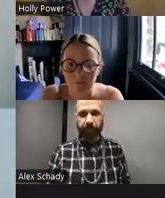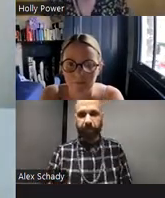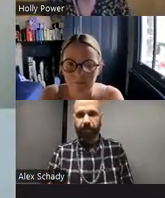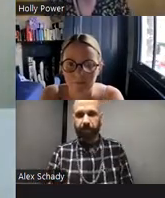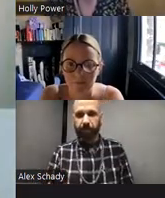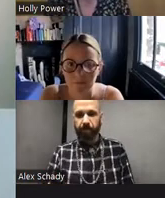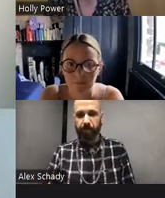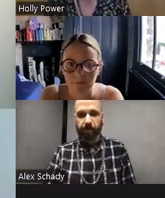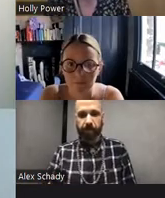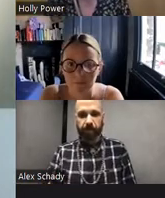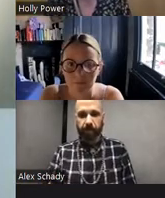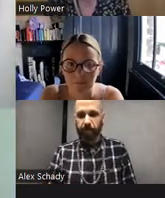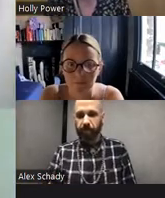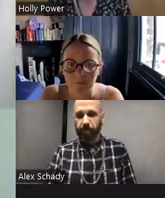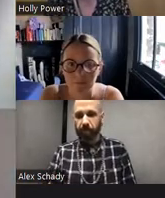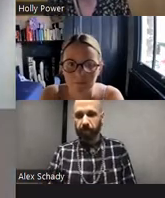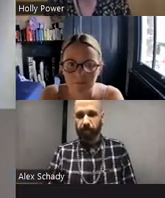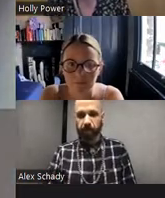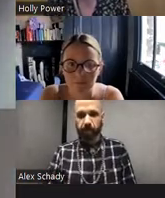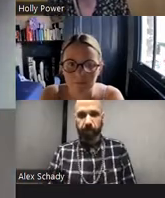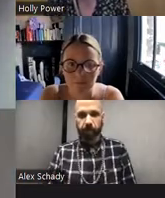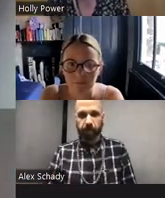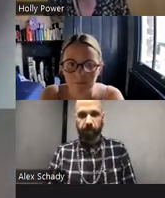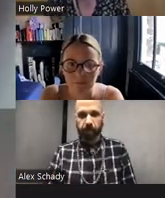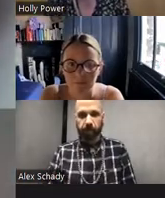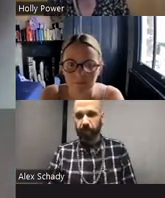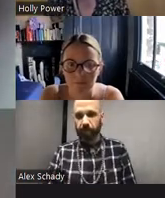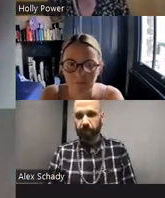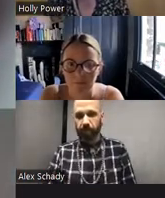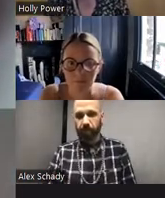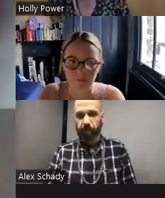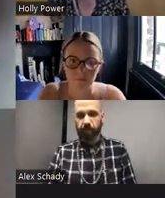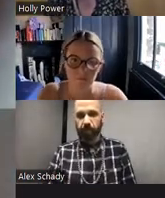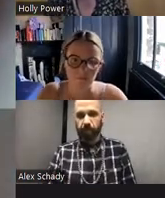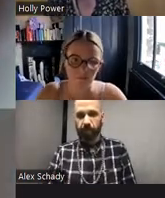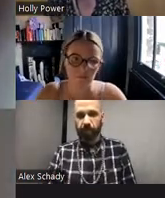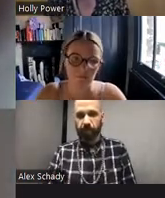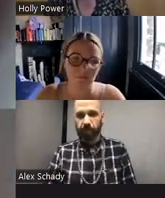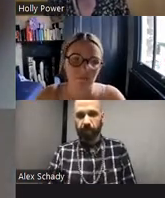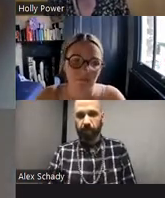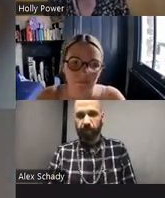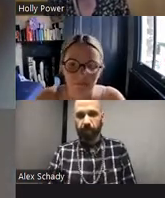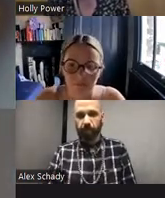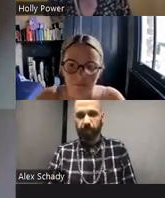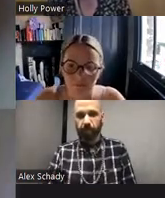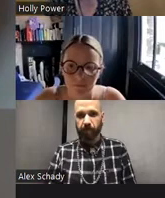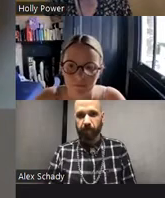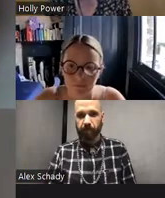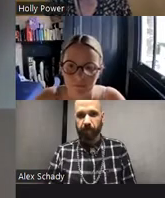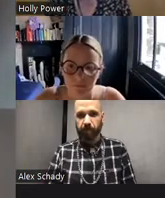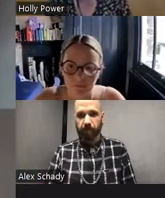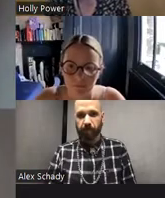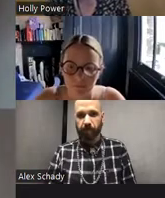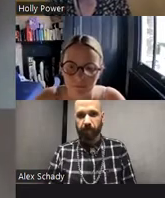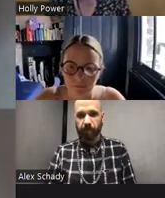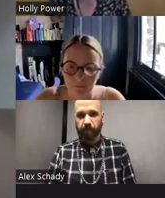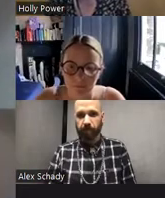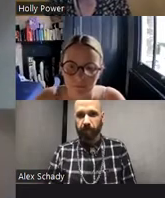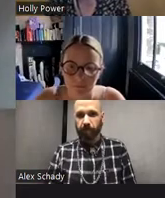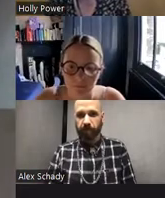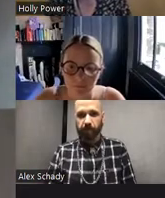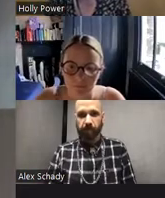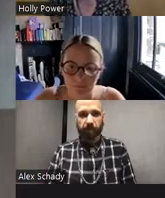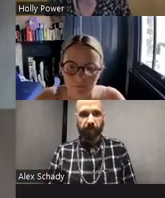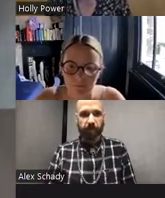That's right over my bed, and it's a view in the forest that I feel I know well. Whether it is